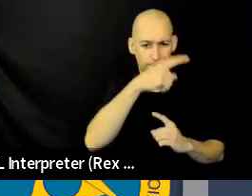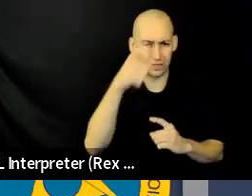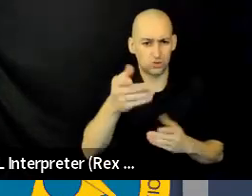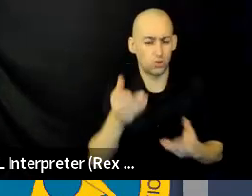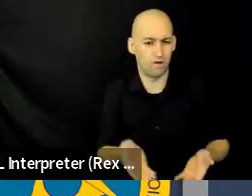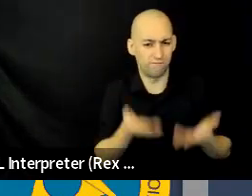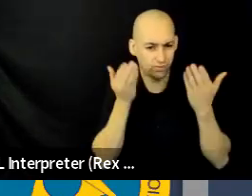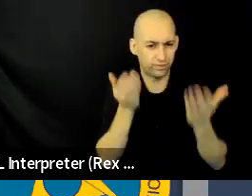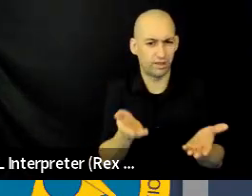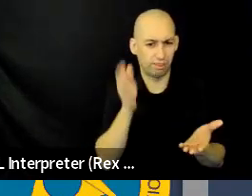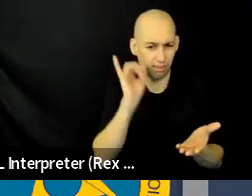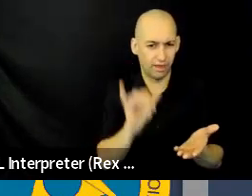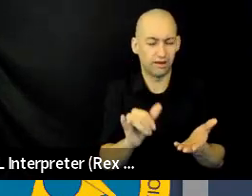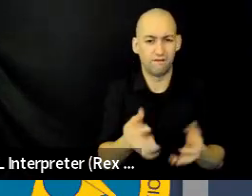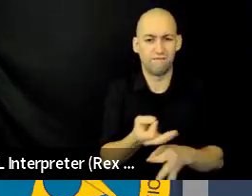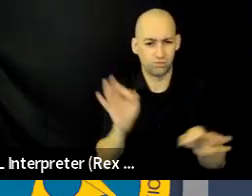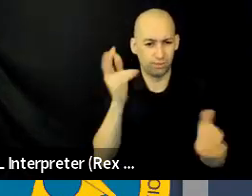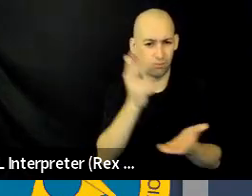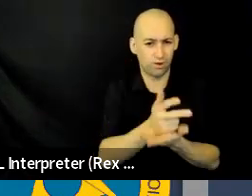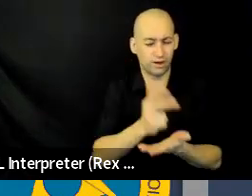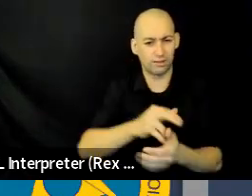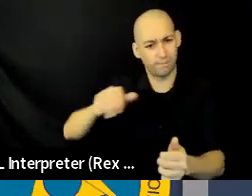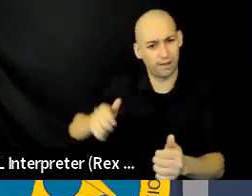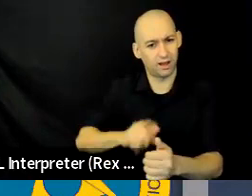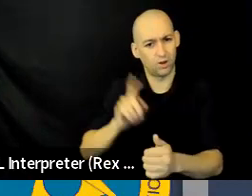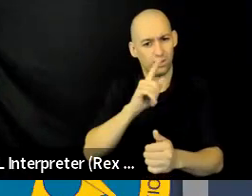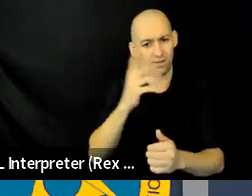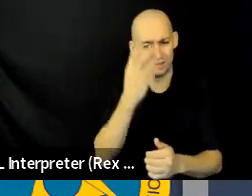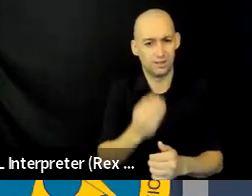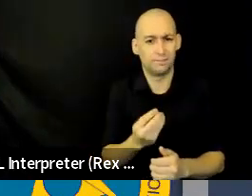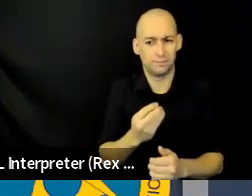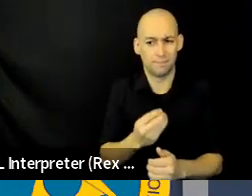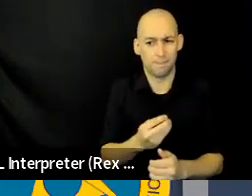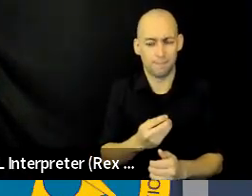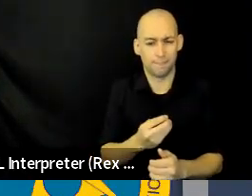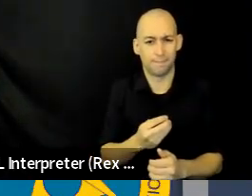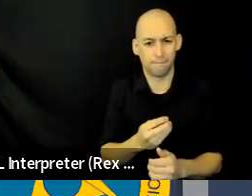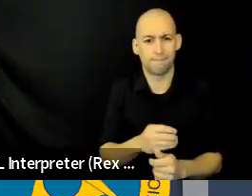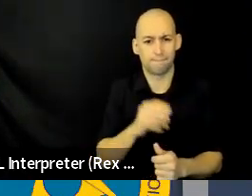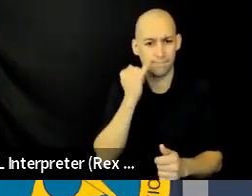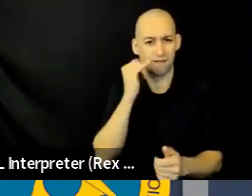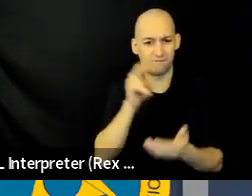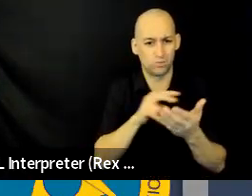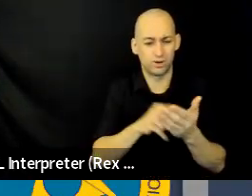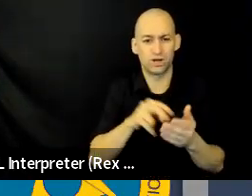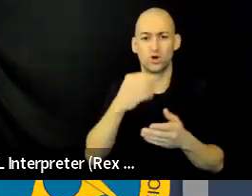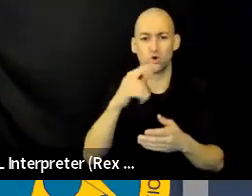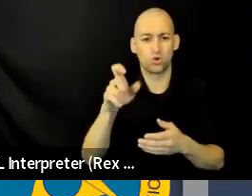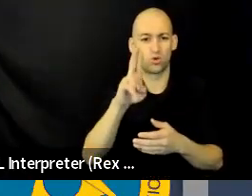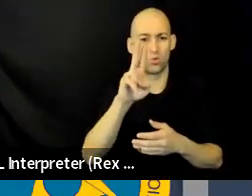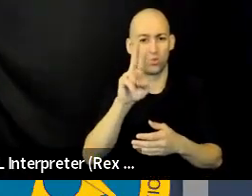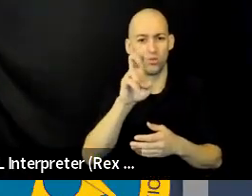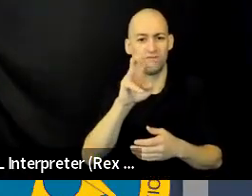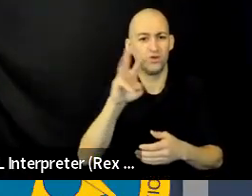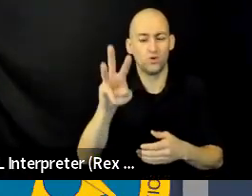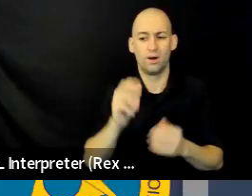offer that free parking in the back where they can sleep? Is that your contention? If you read Google reviews, most of the people